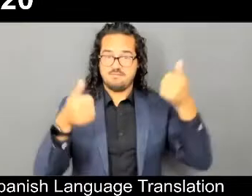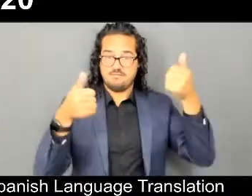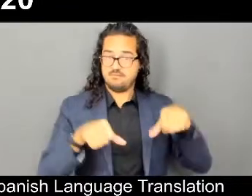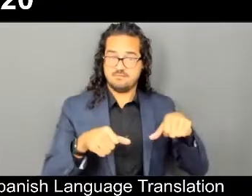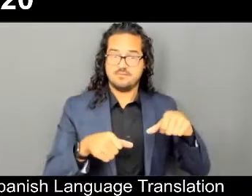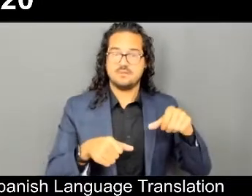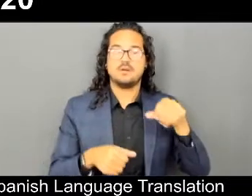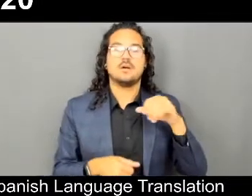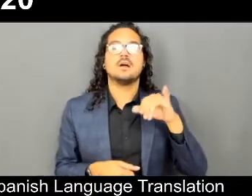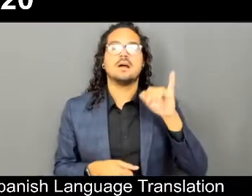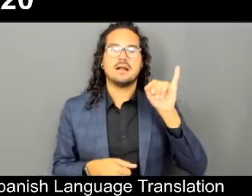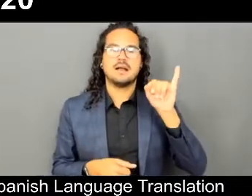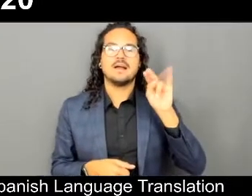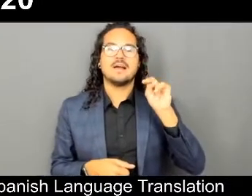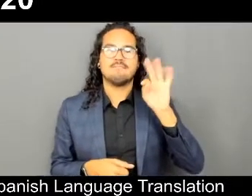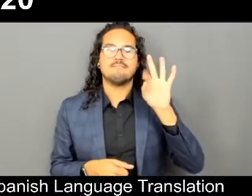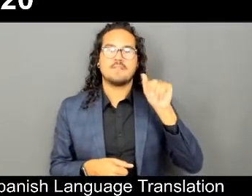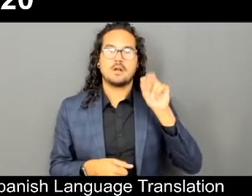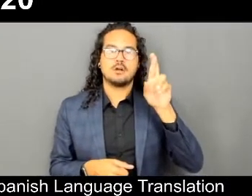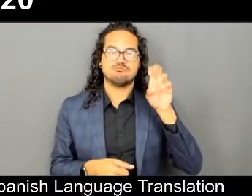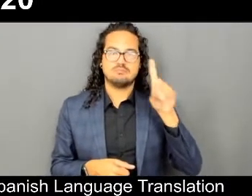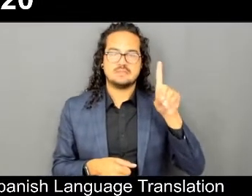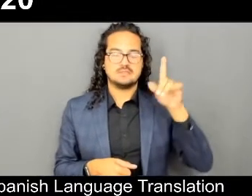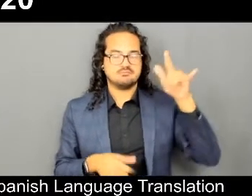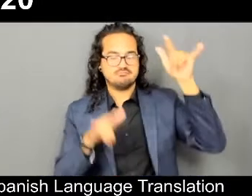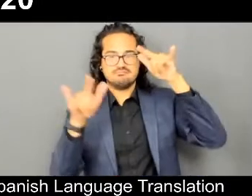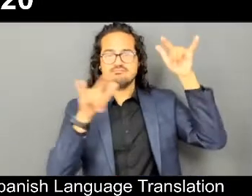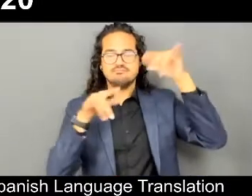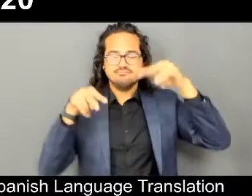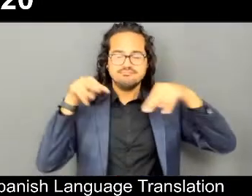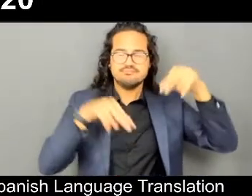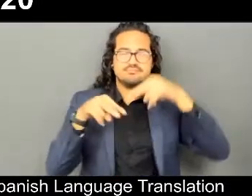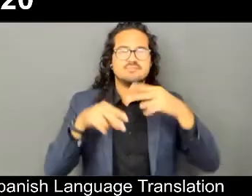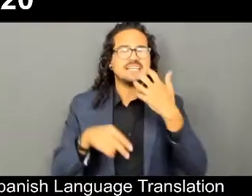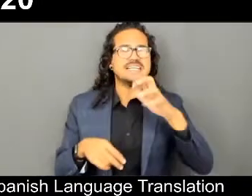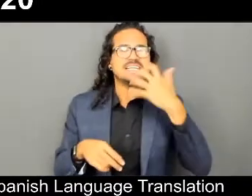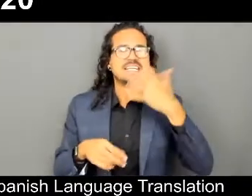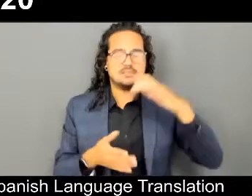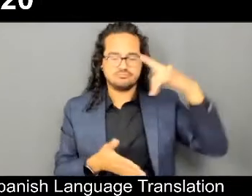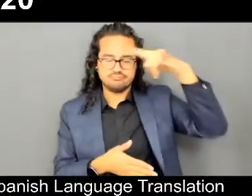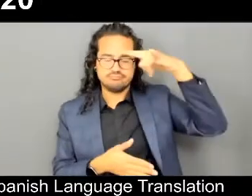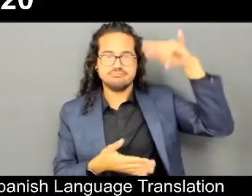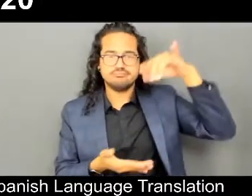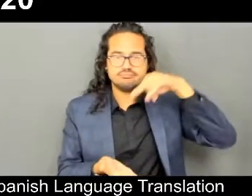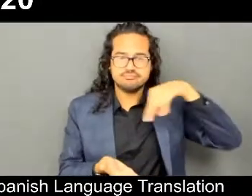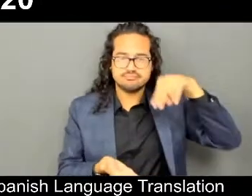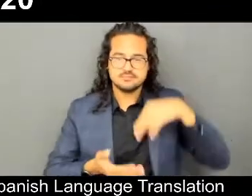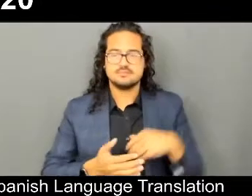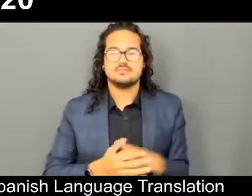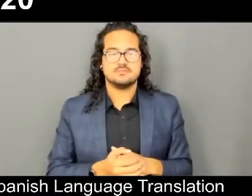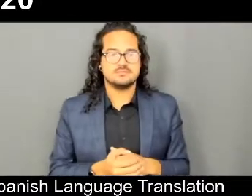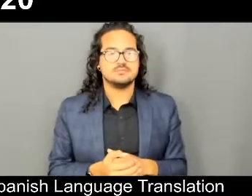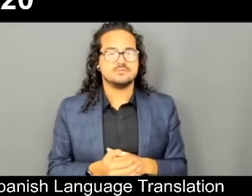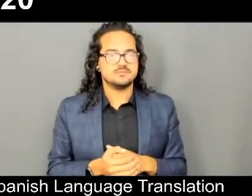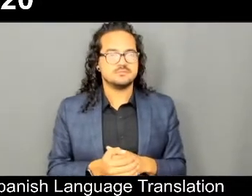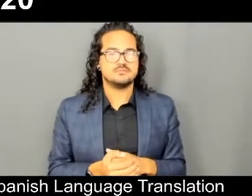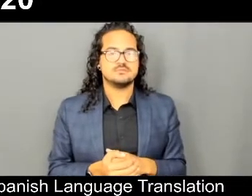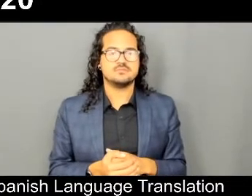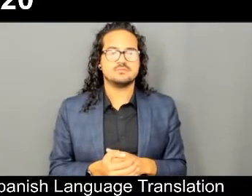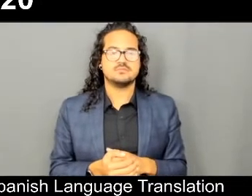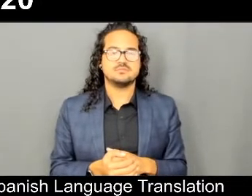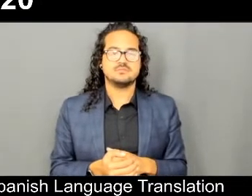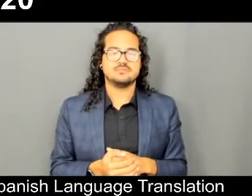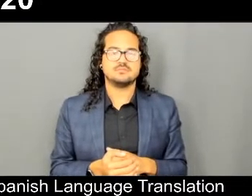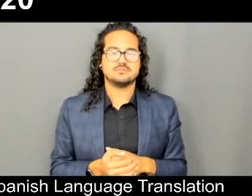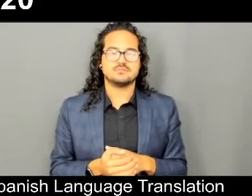times we get a better infrared data than this, but due to the heavy marine layer, that technology has a hard time looking